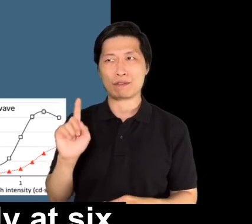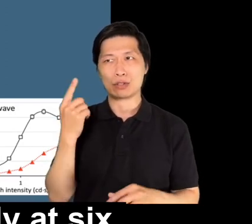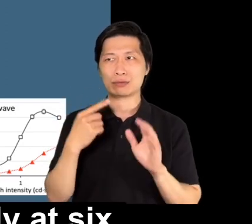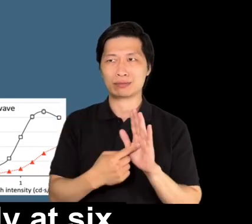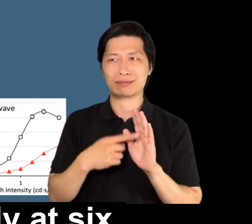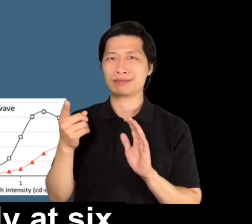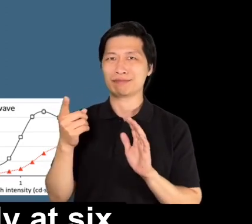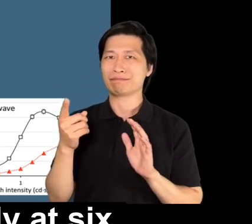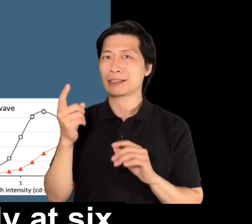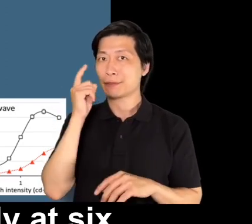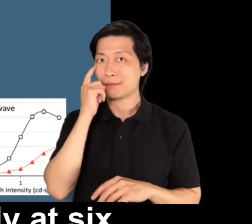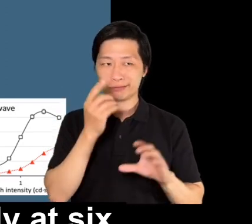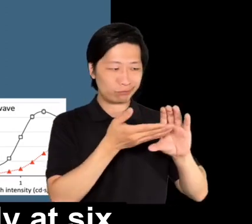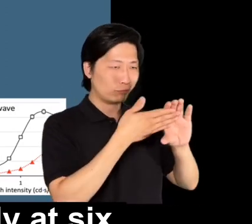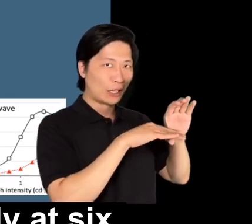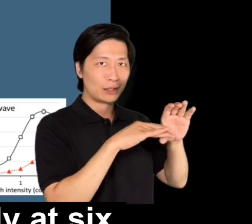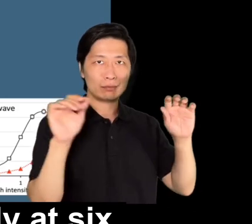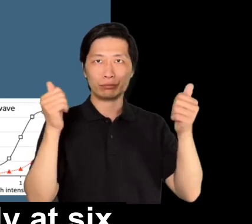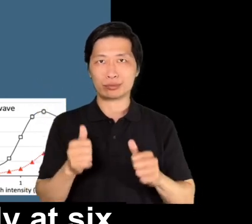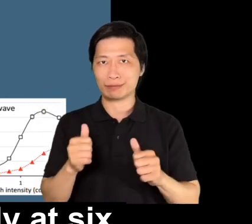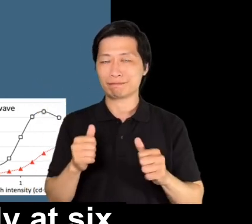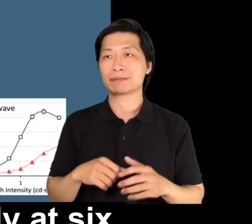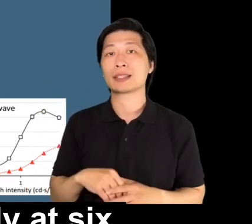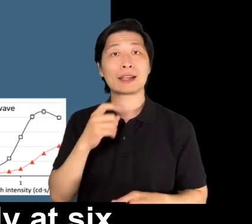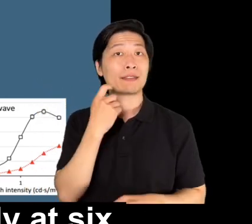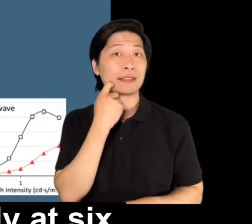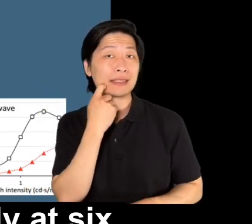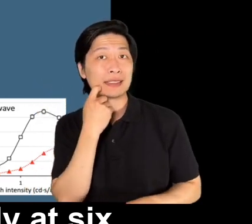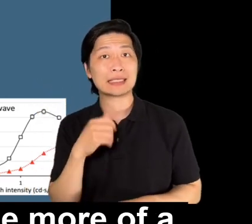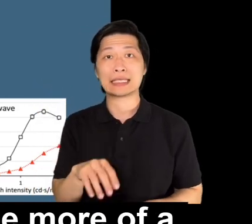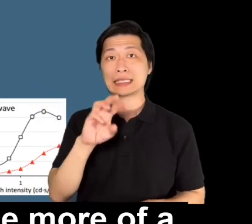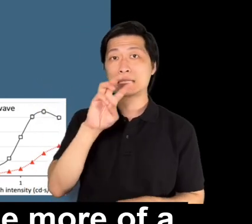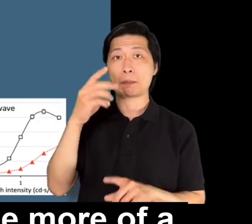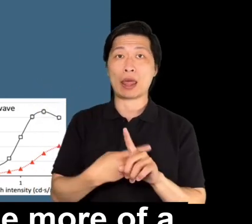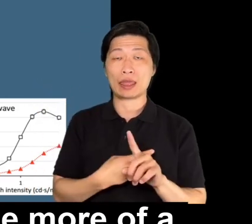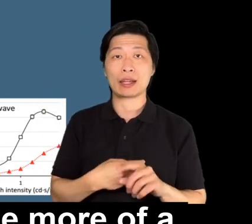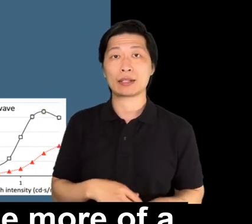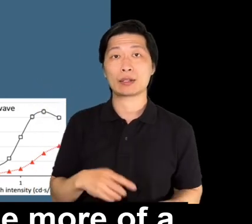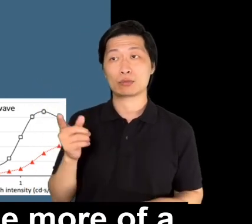kind of disruption has now spread to be more of a ring in the peripheral retina.